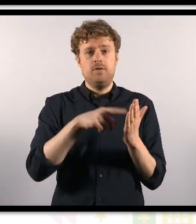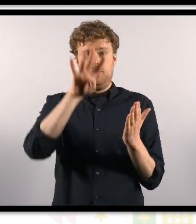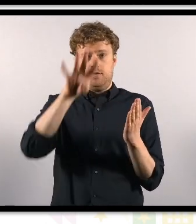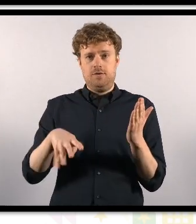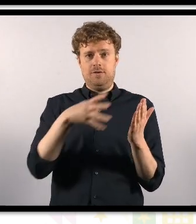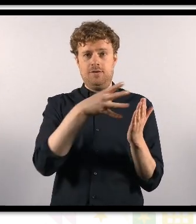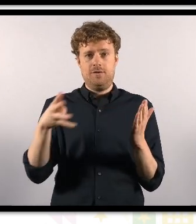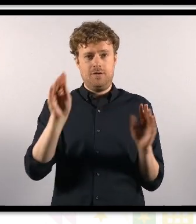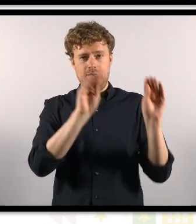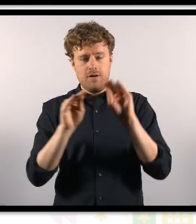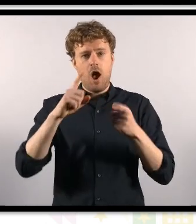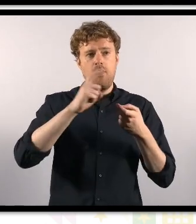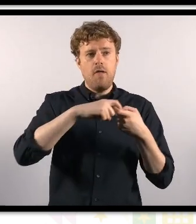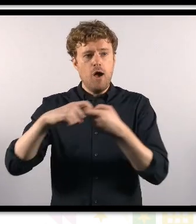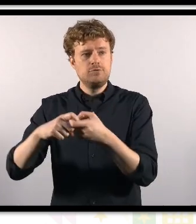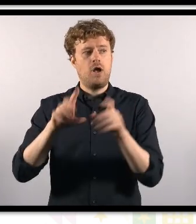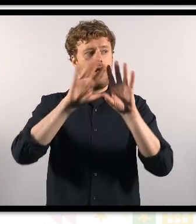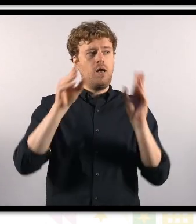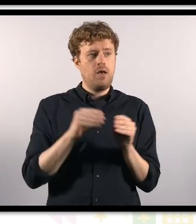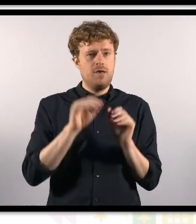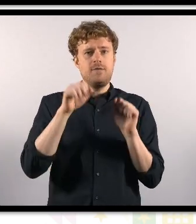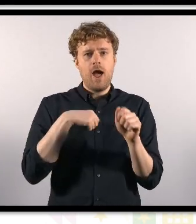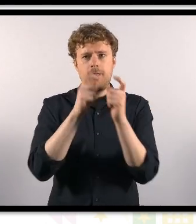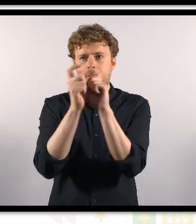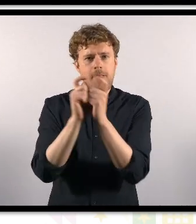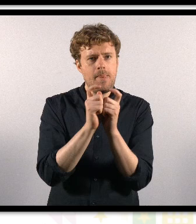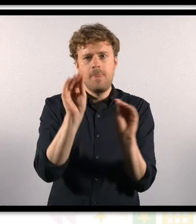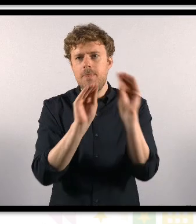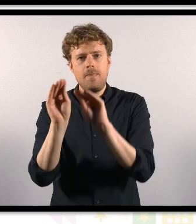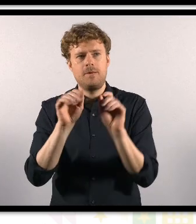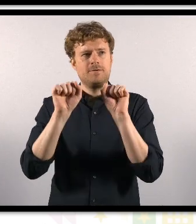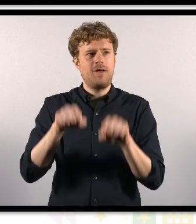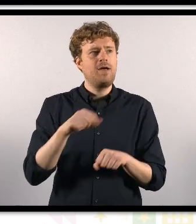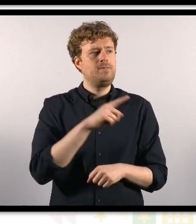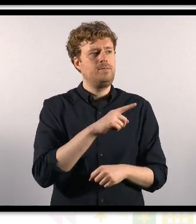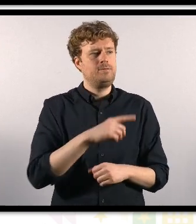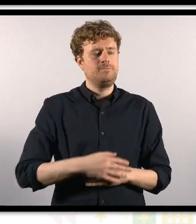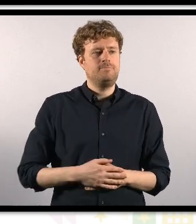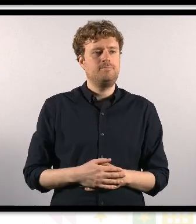and, crucially, discoverability. Now, we can also connect to existing clusters. All I have to